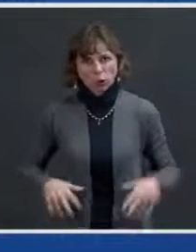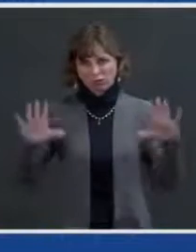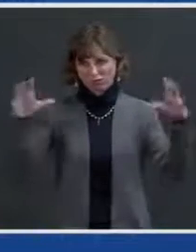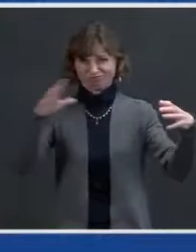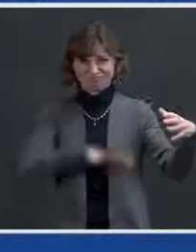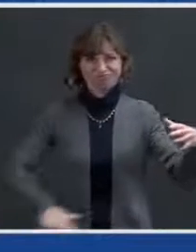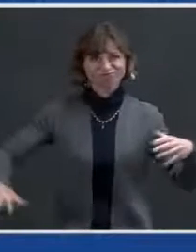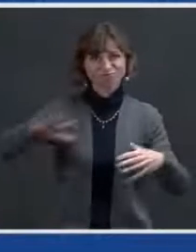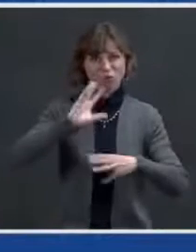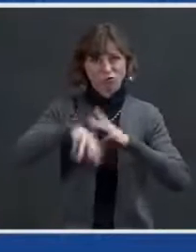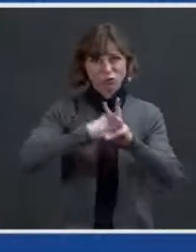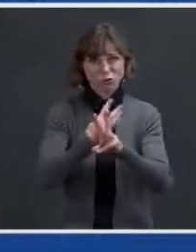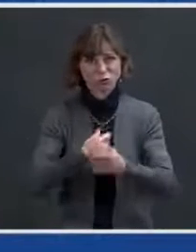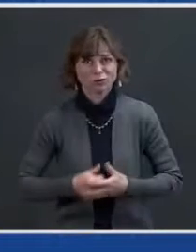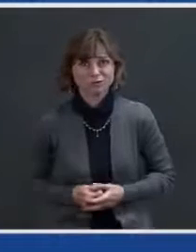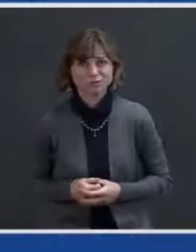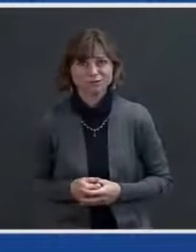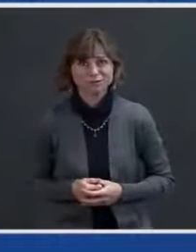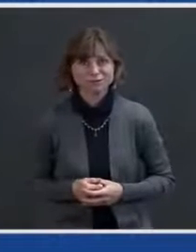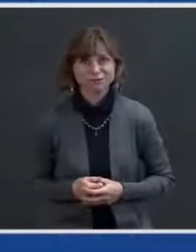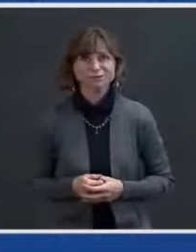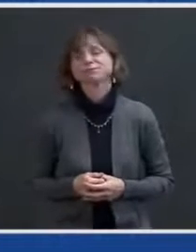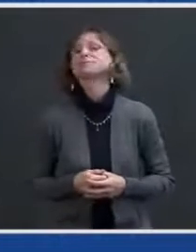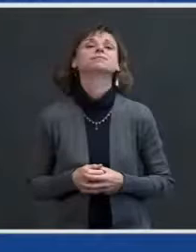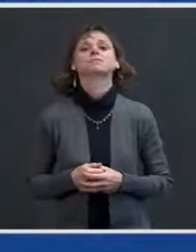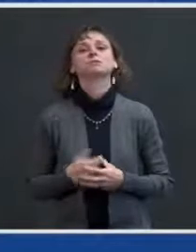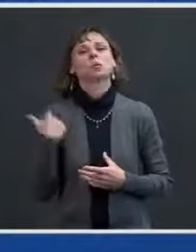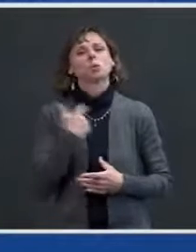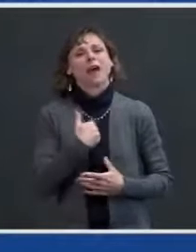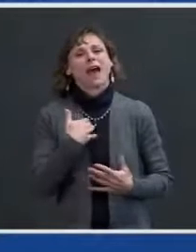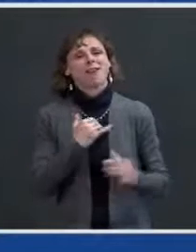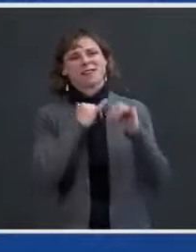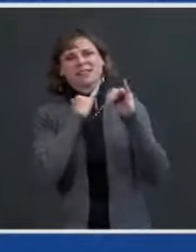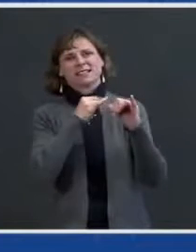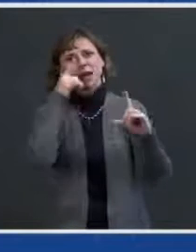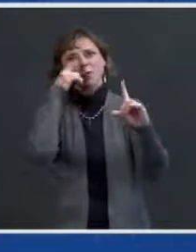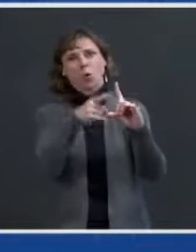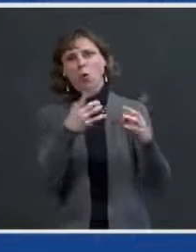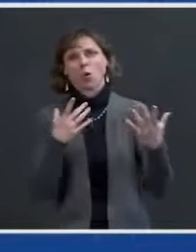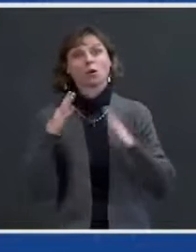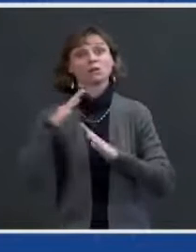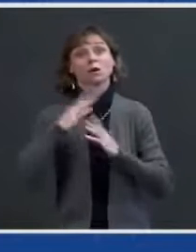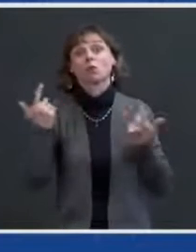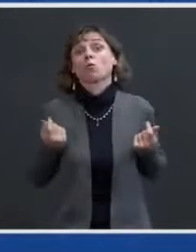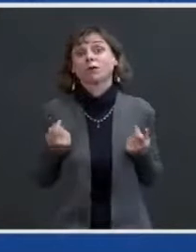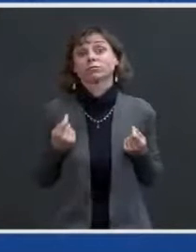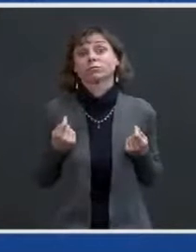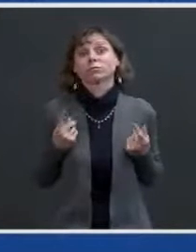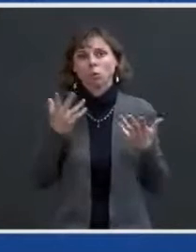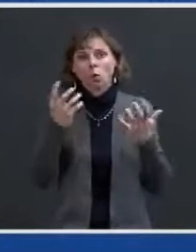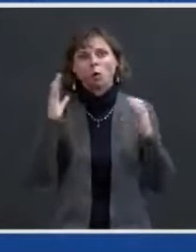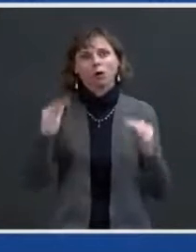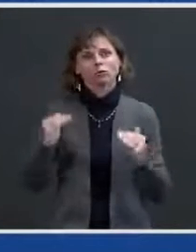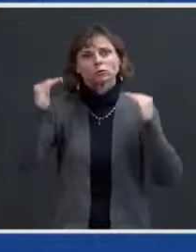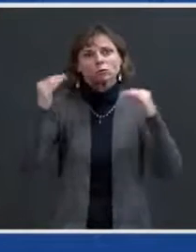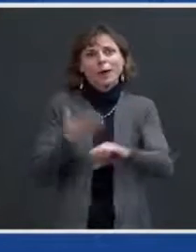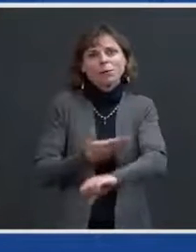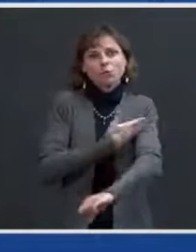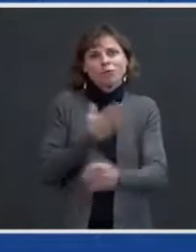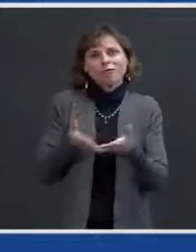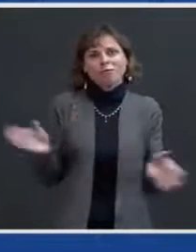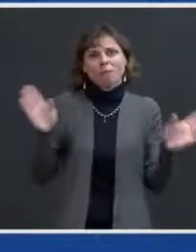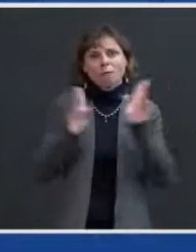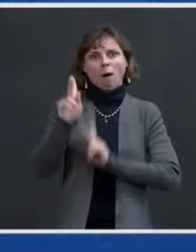We share one common goal above all things, and that is advancing public health. So please join me